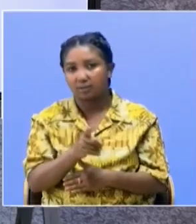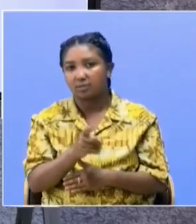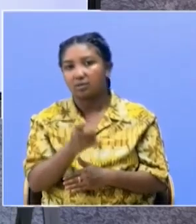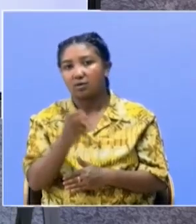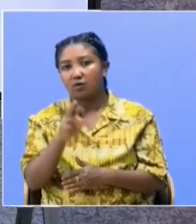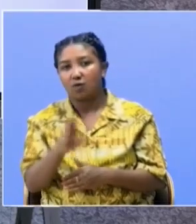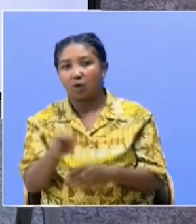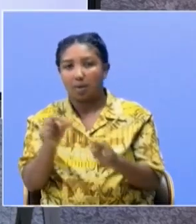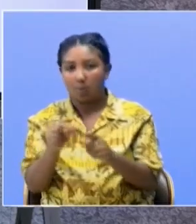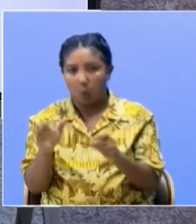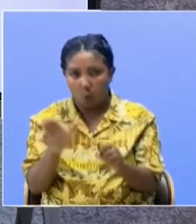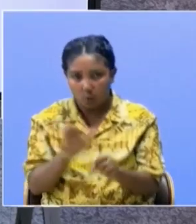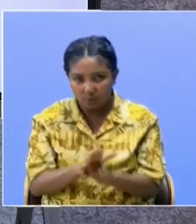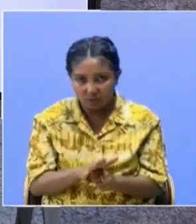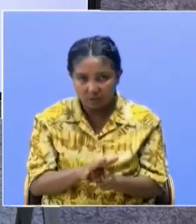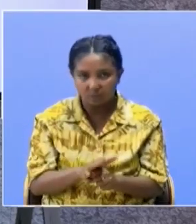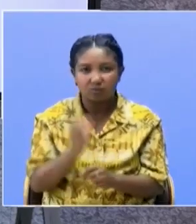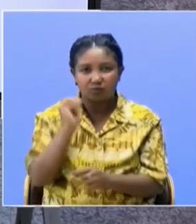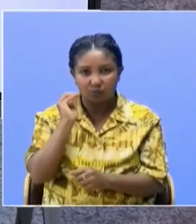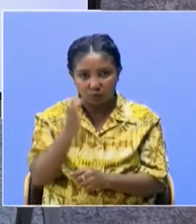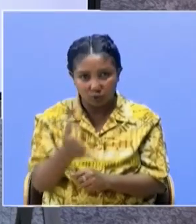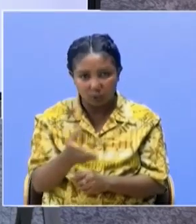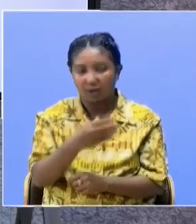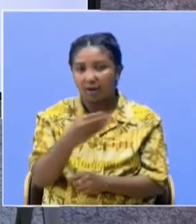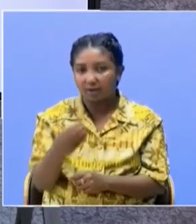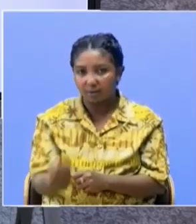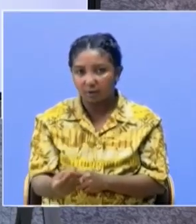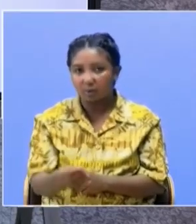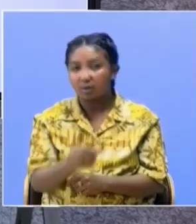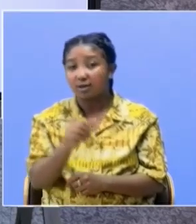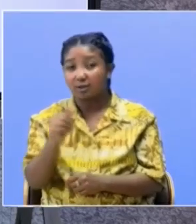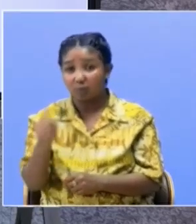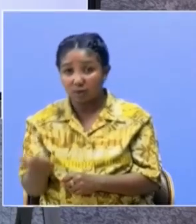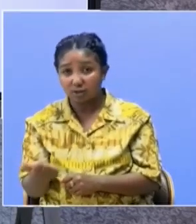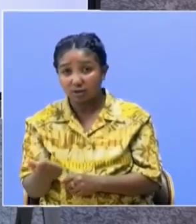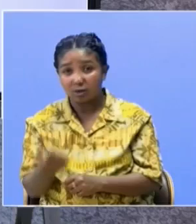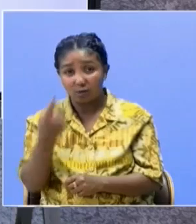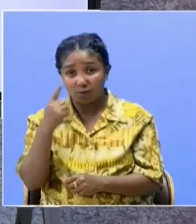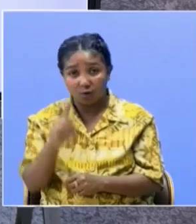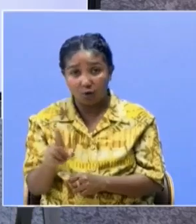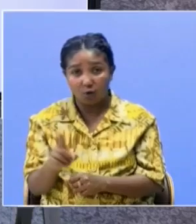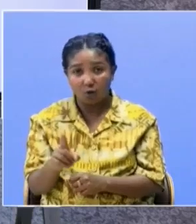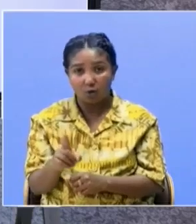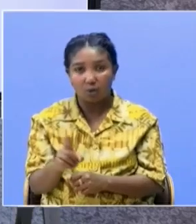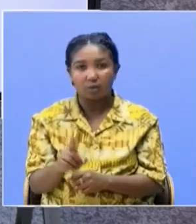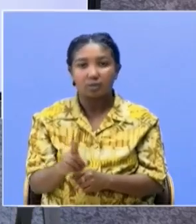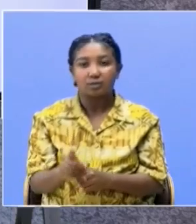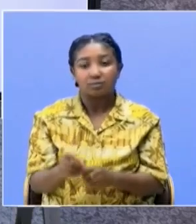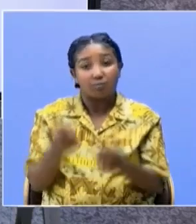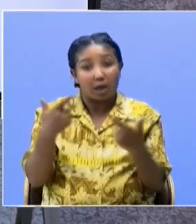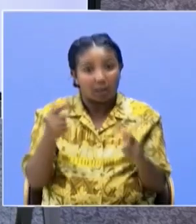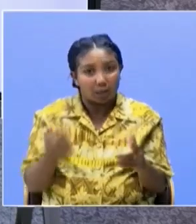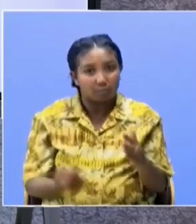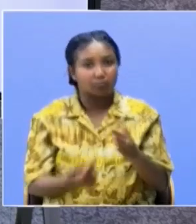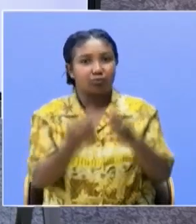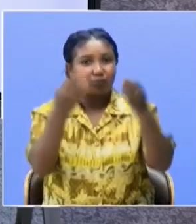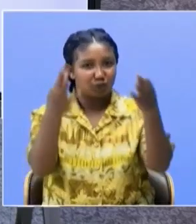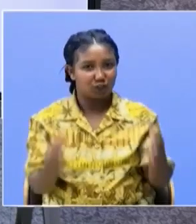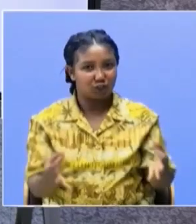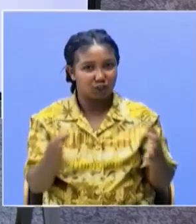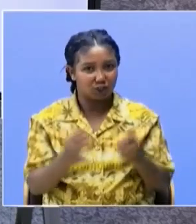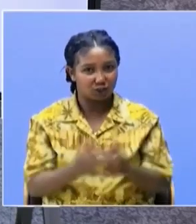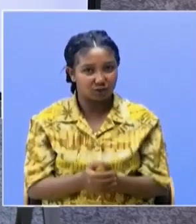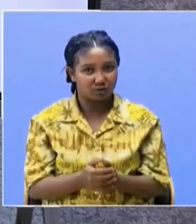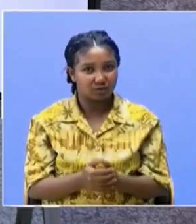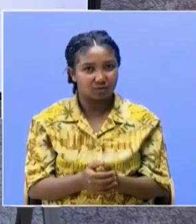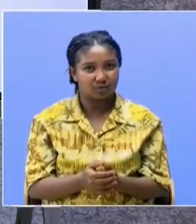a promise to happen in the future, and the other one is for simultaneous decisions or decisions that you make